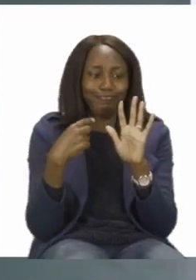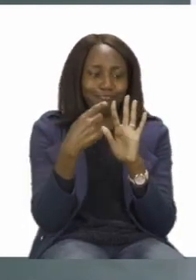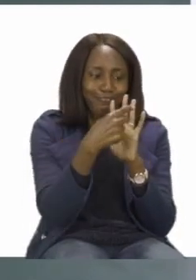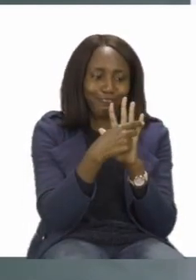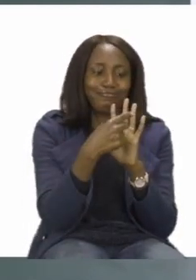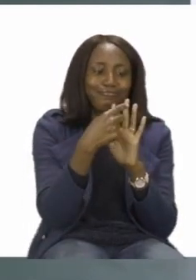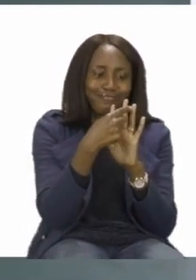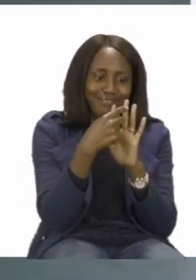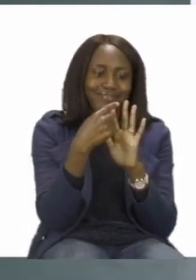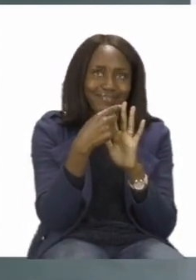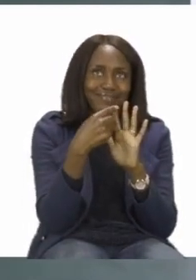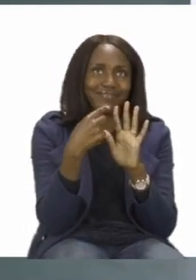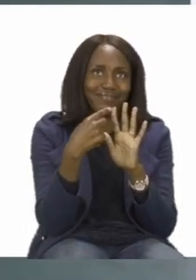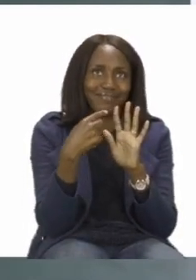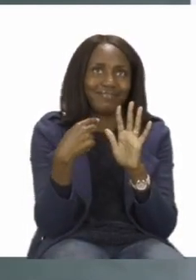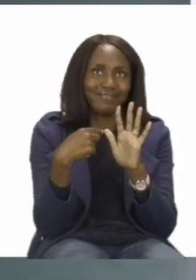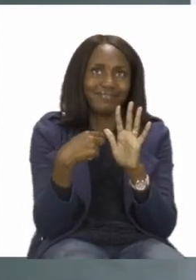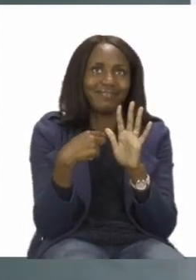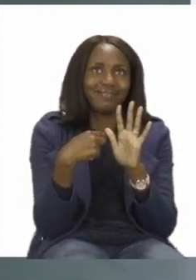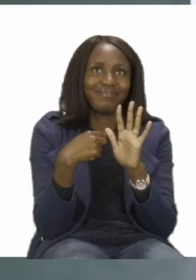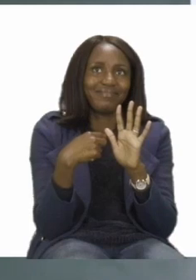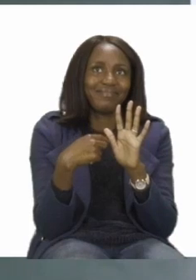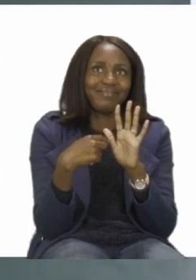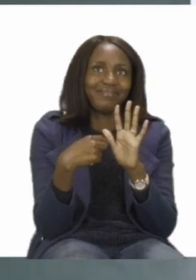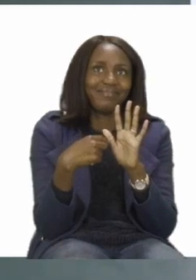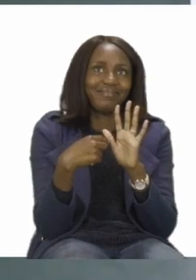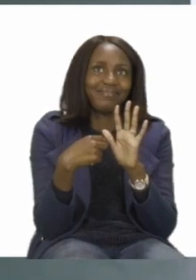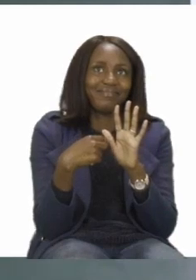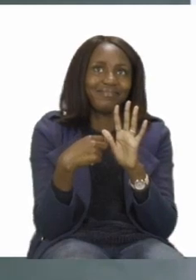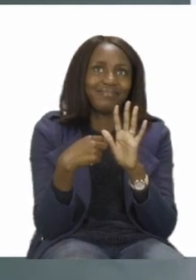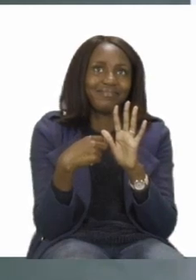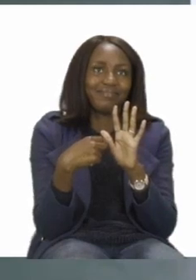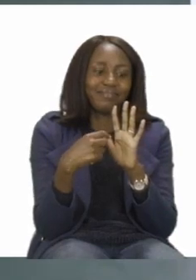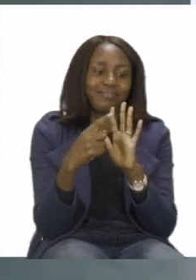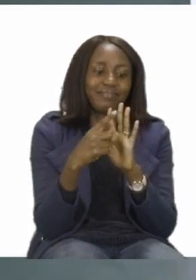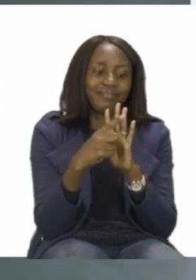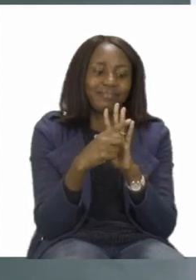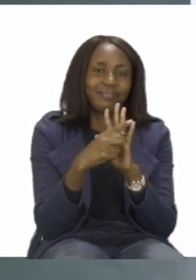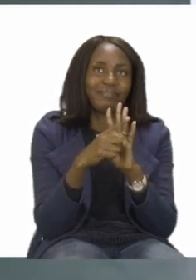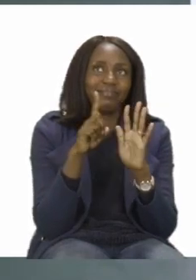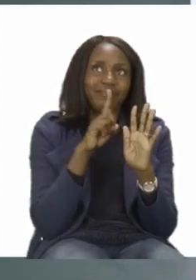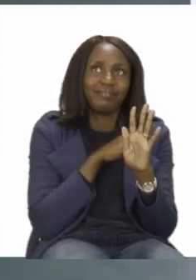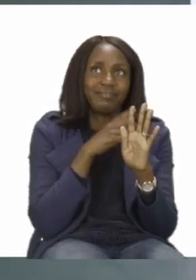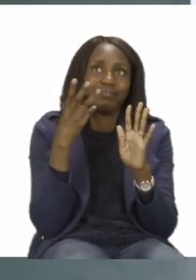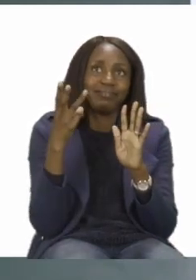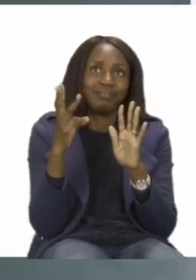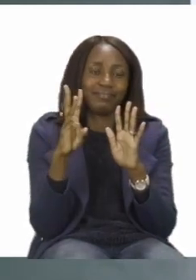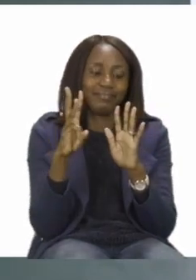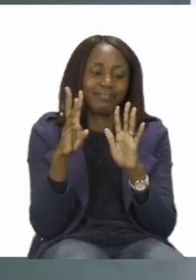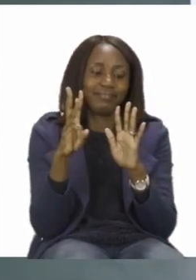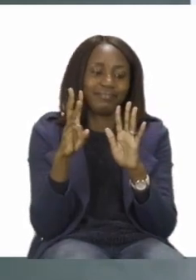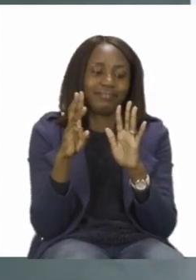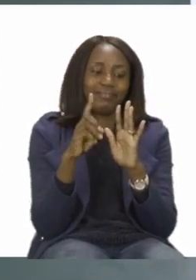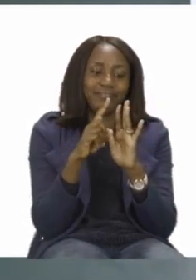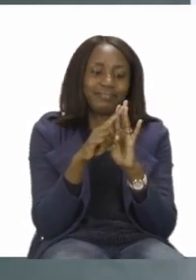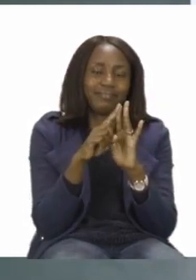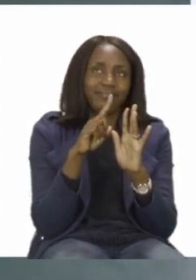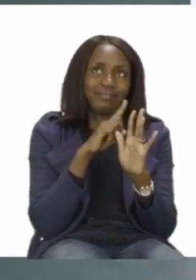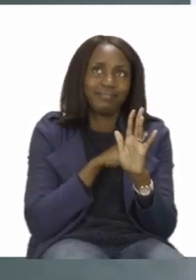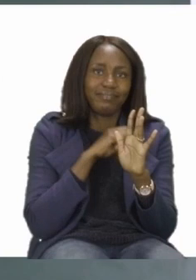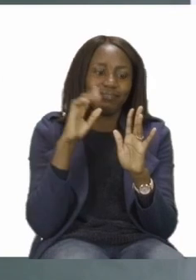also see that counting backwards will help us. So 17 is already there, and we're counting backwards.